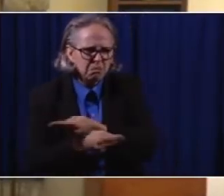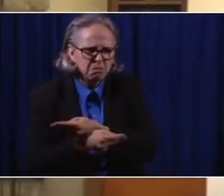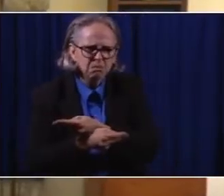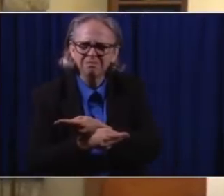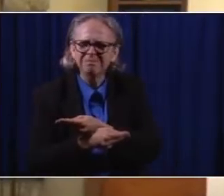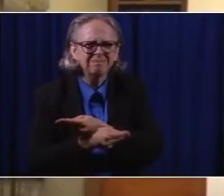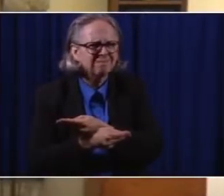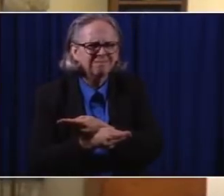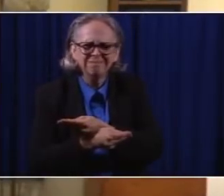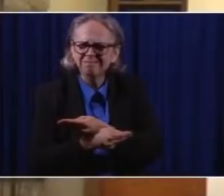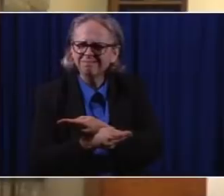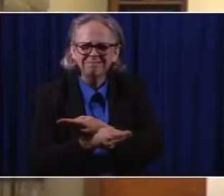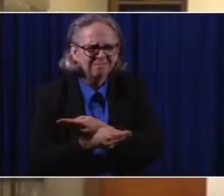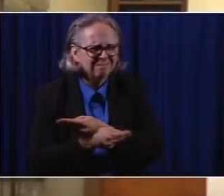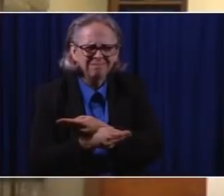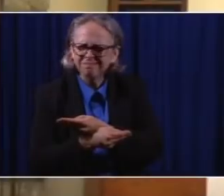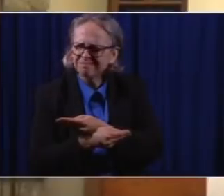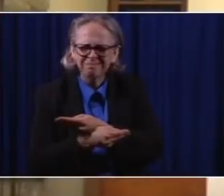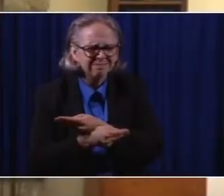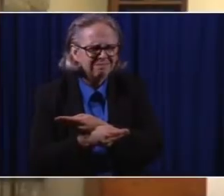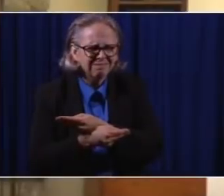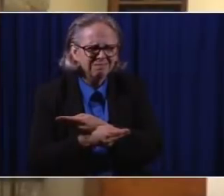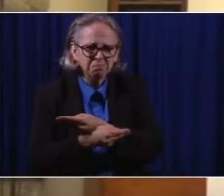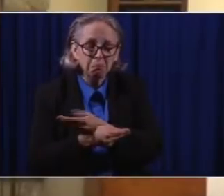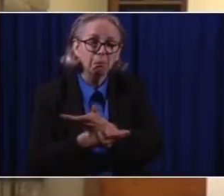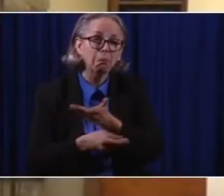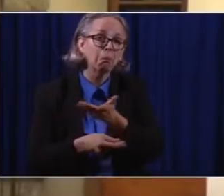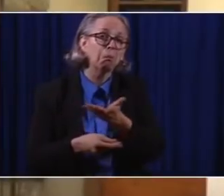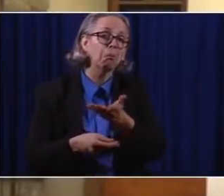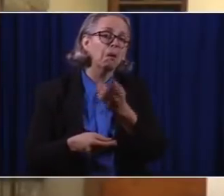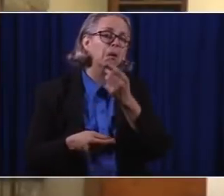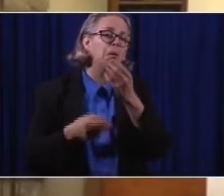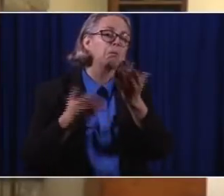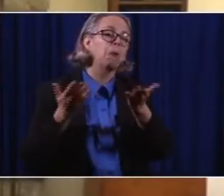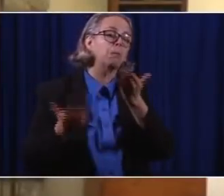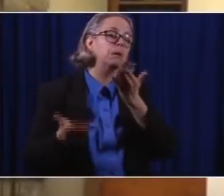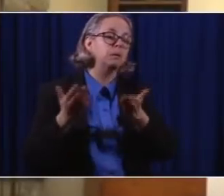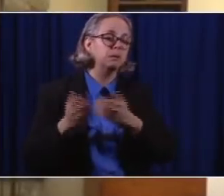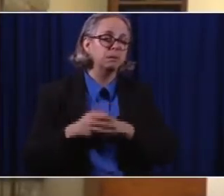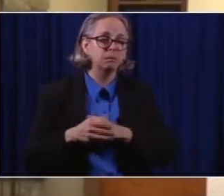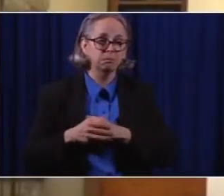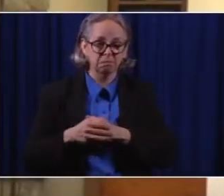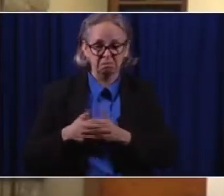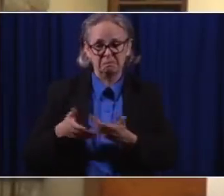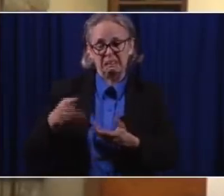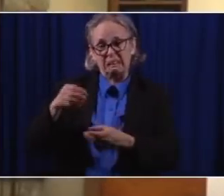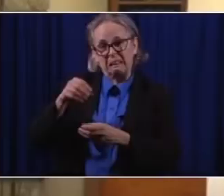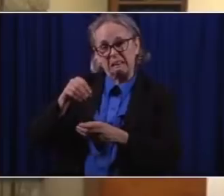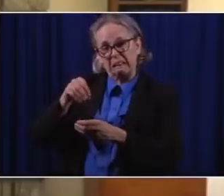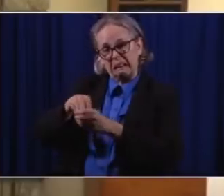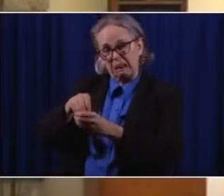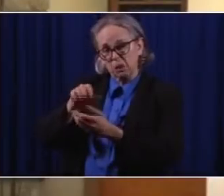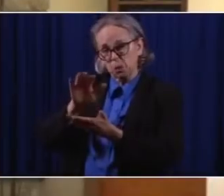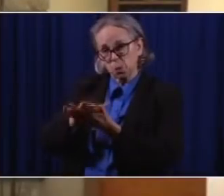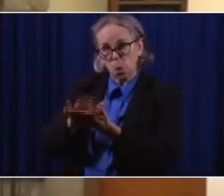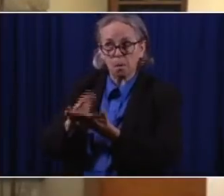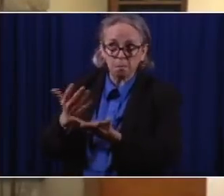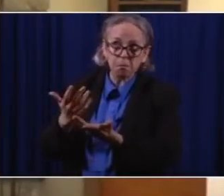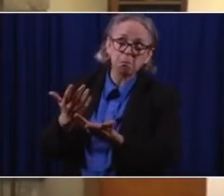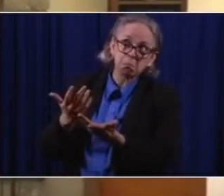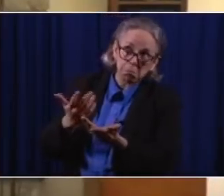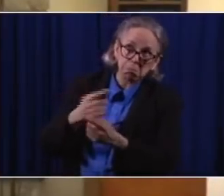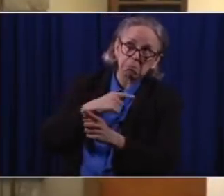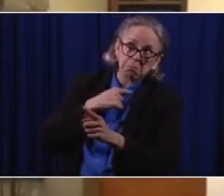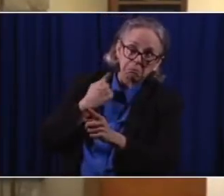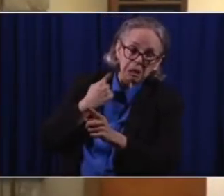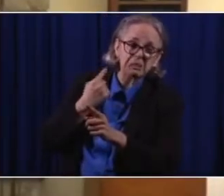Why? Well, they're inside. That would indicate there might be transmission. They're sitting there at least for